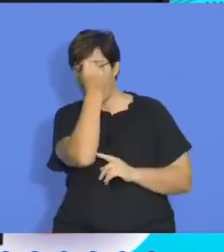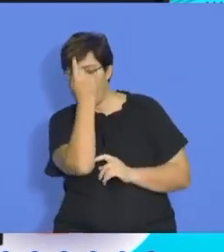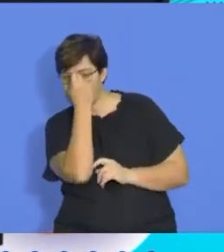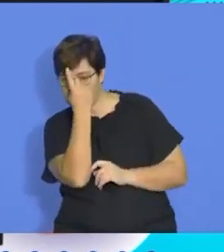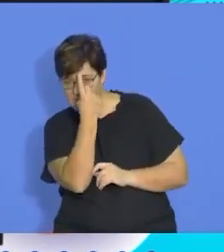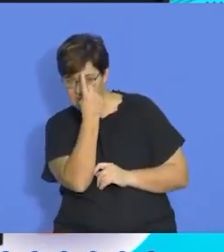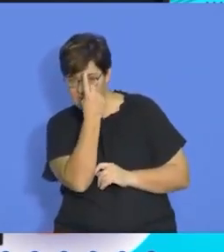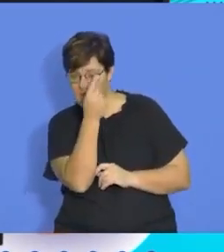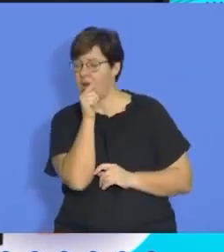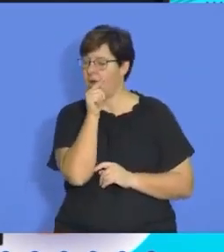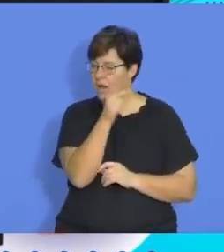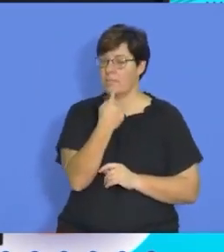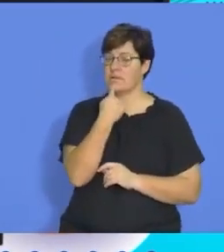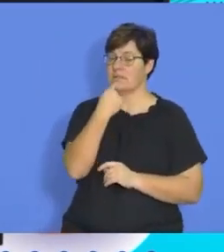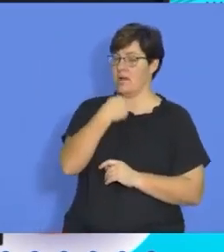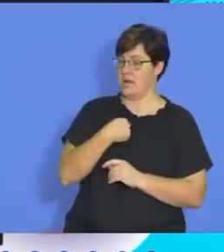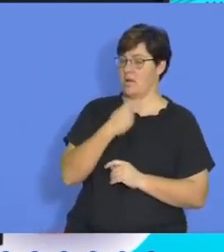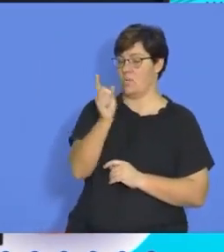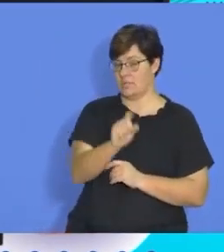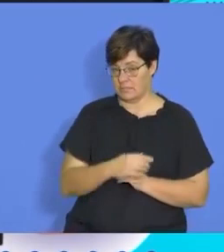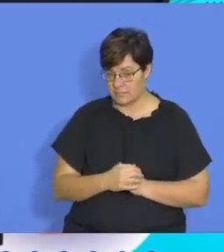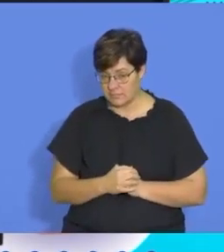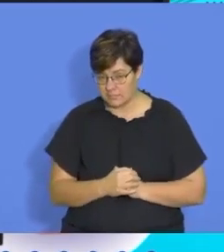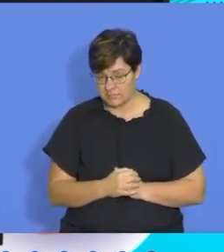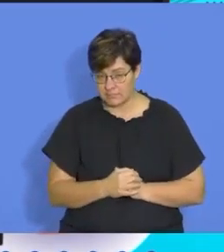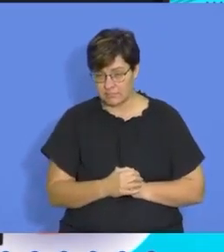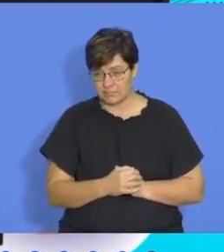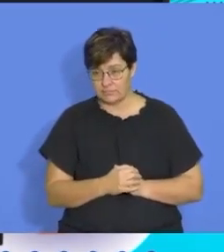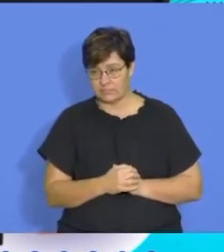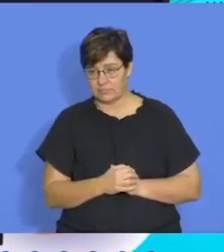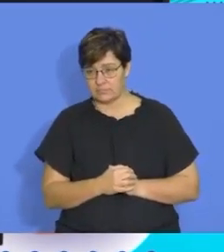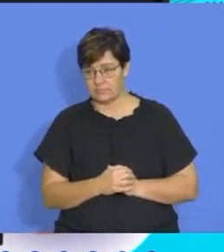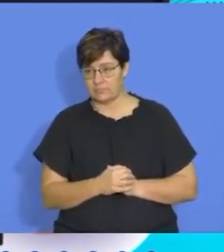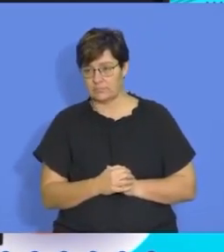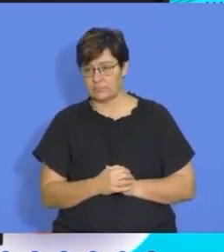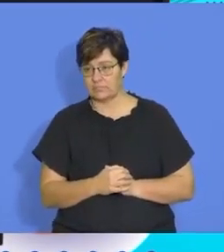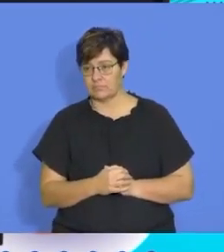information carefully, because you've got to understand that information.